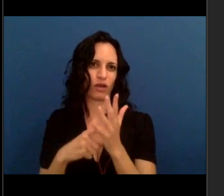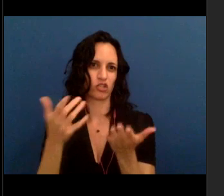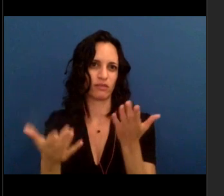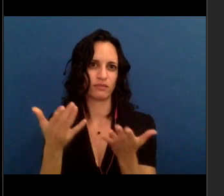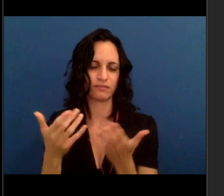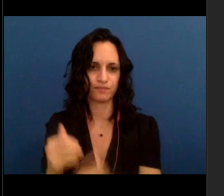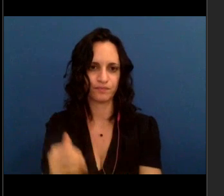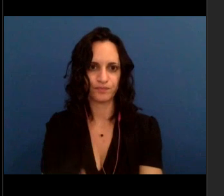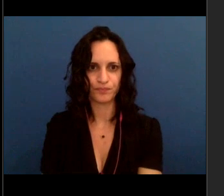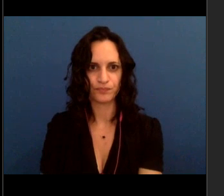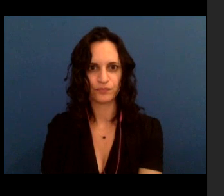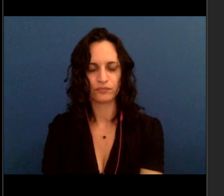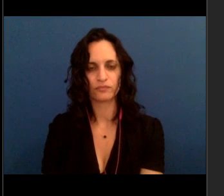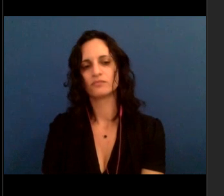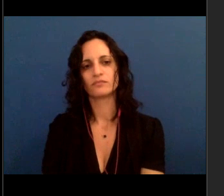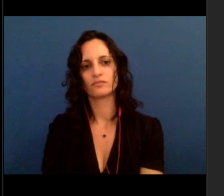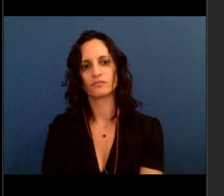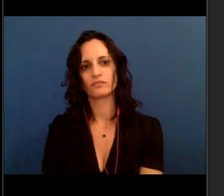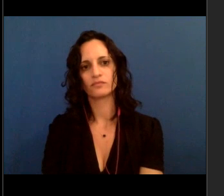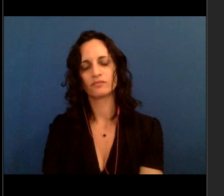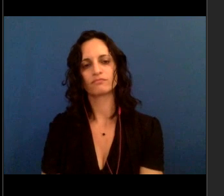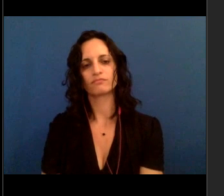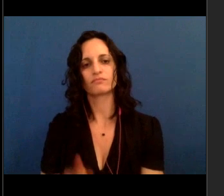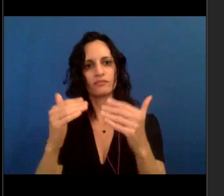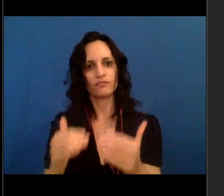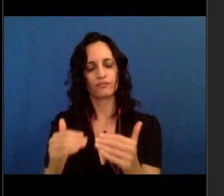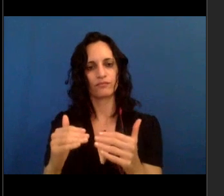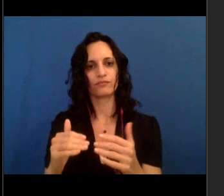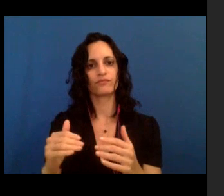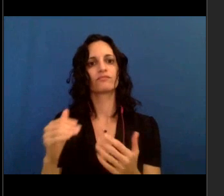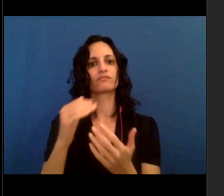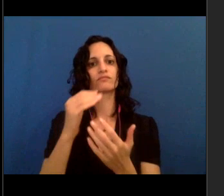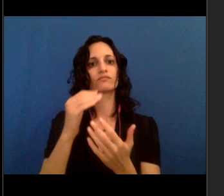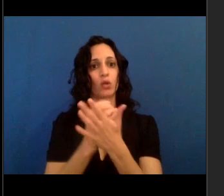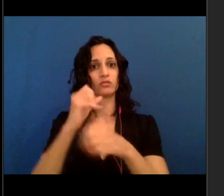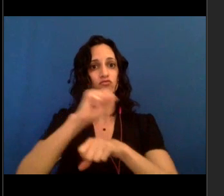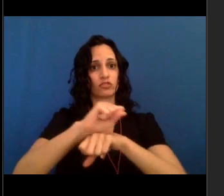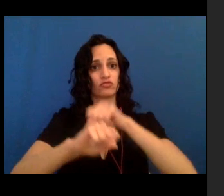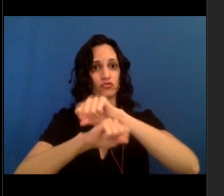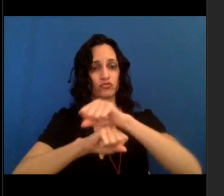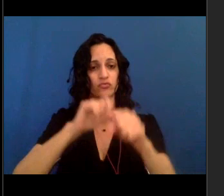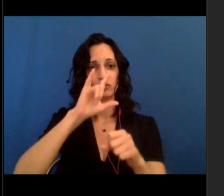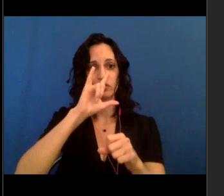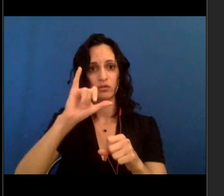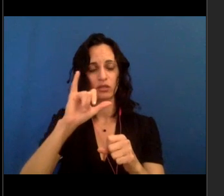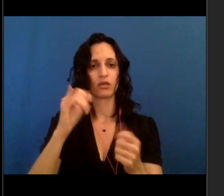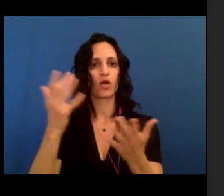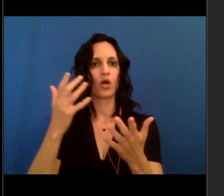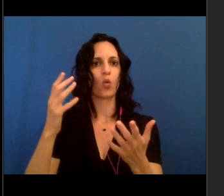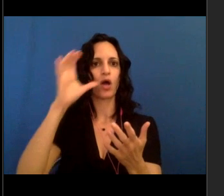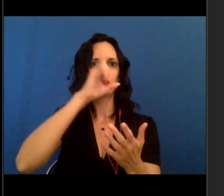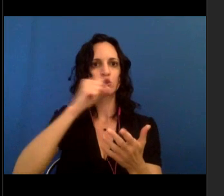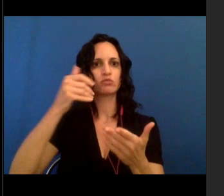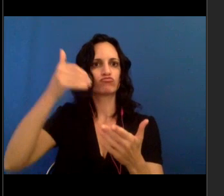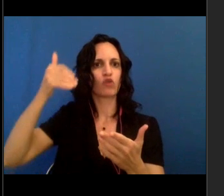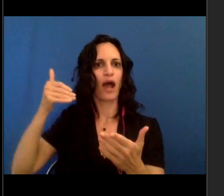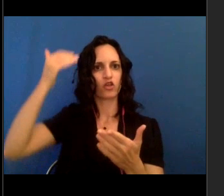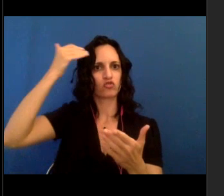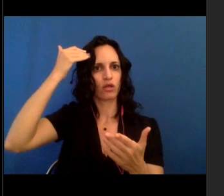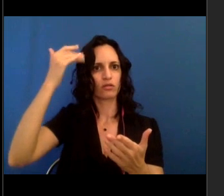As far as how courses are structured, and what prior knowledge is assumed? This is an